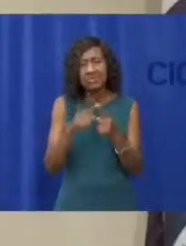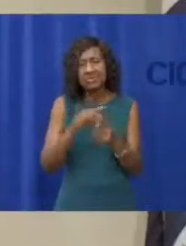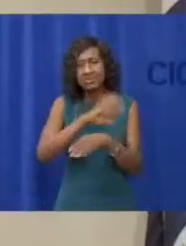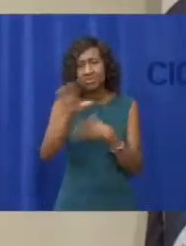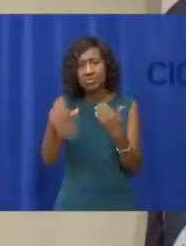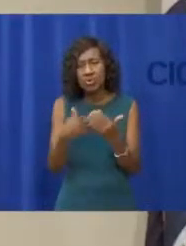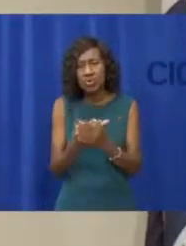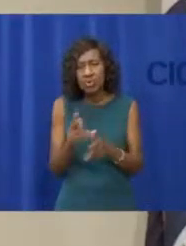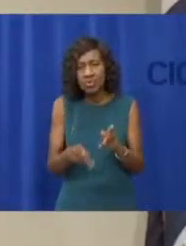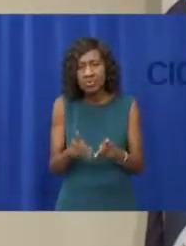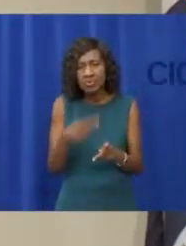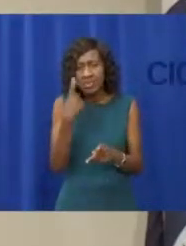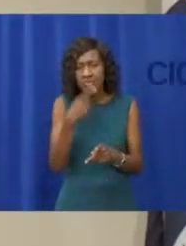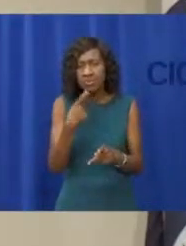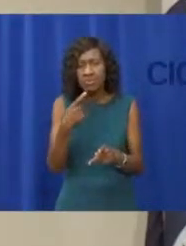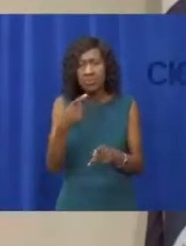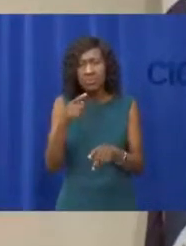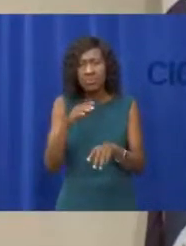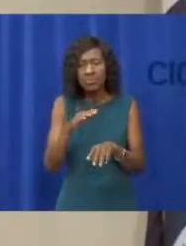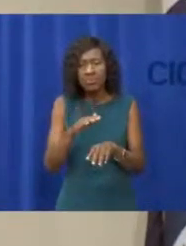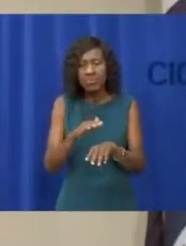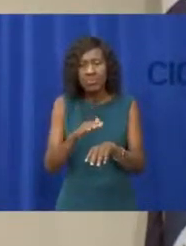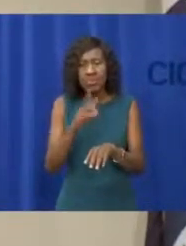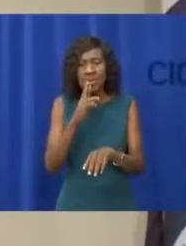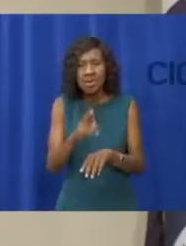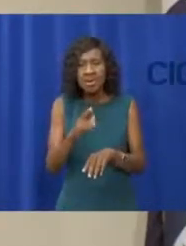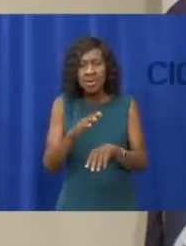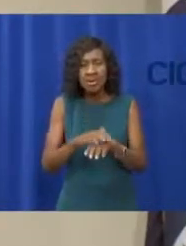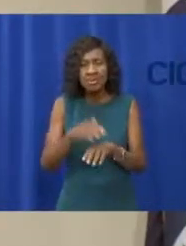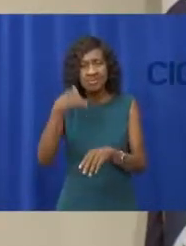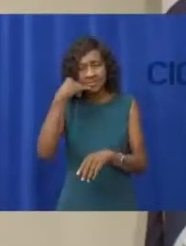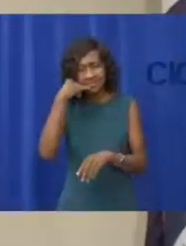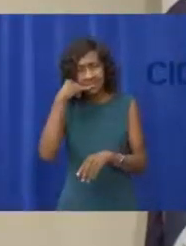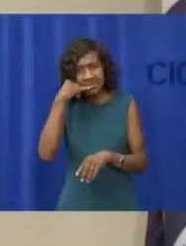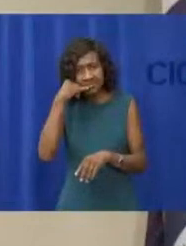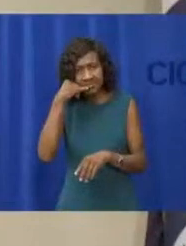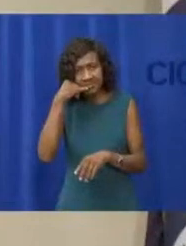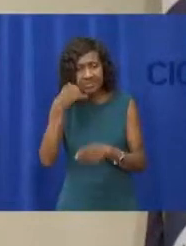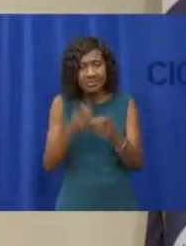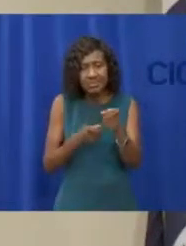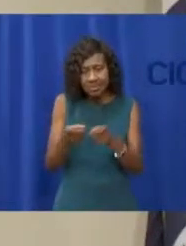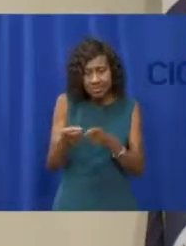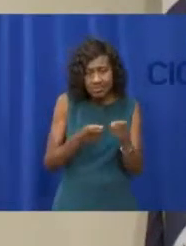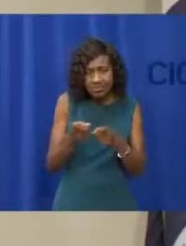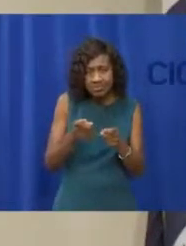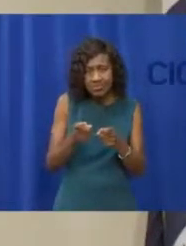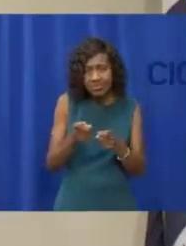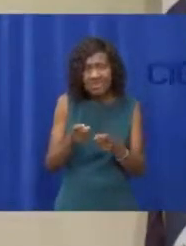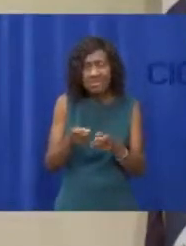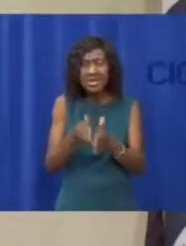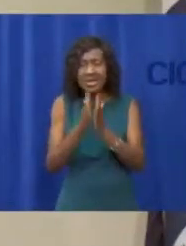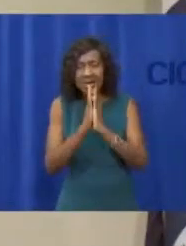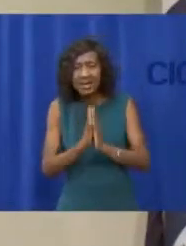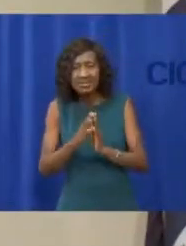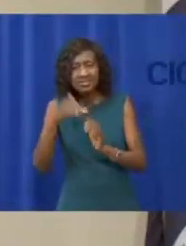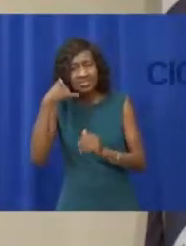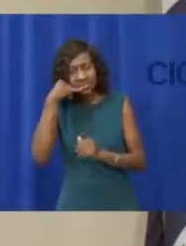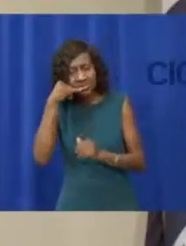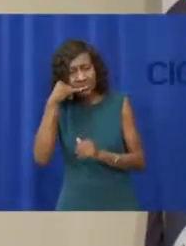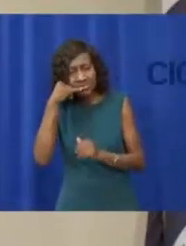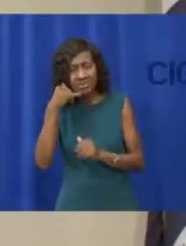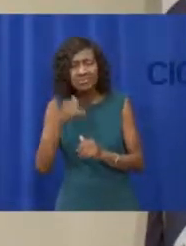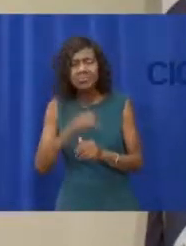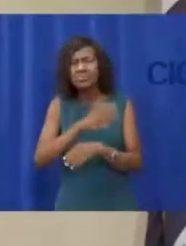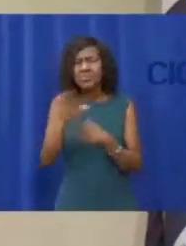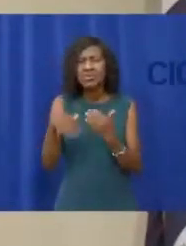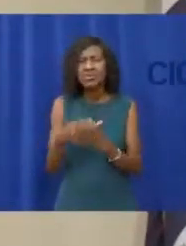manning our helplines. There are a number of helplines. This is a very stressful situation, and all of us will feel fearful